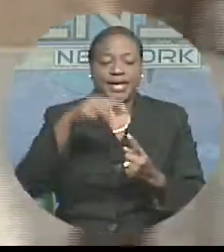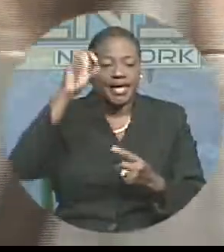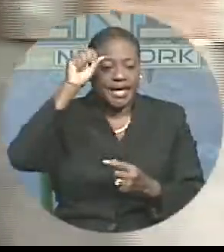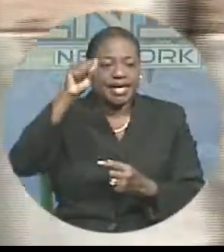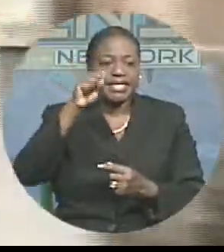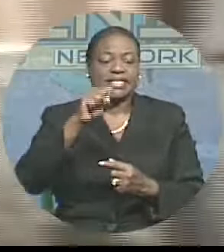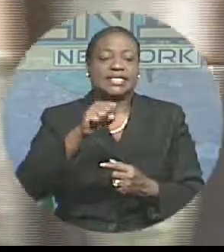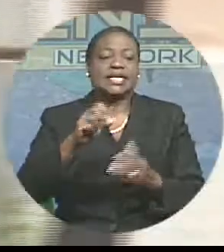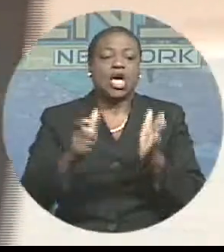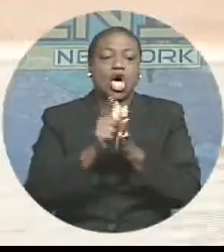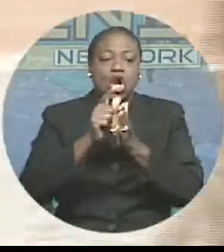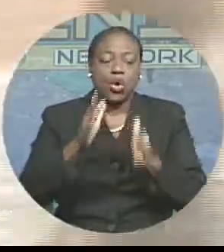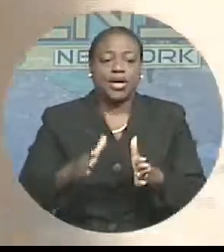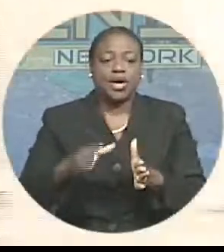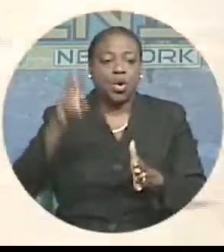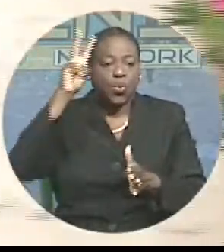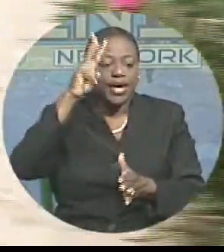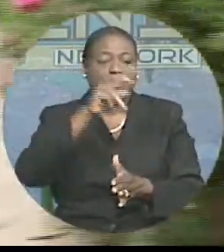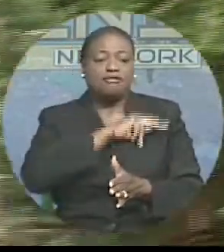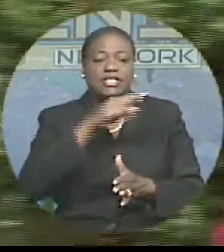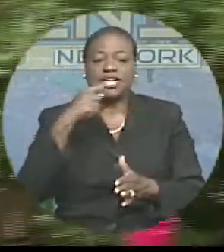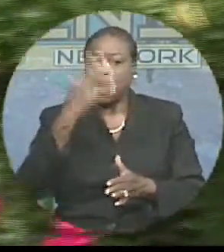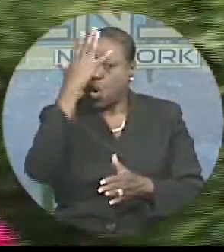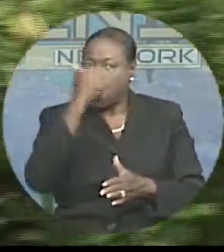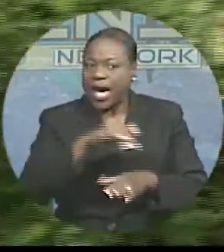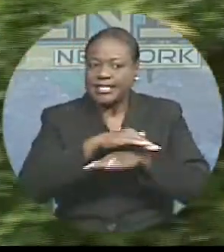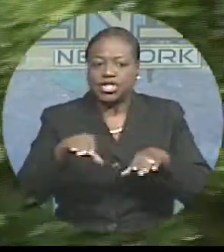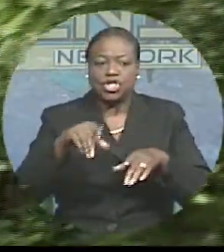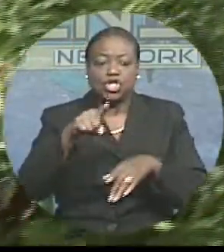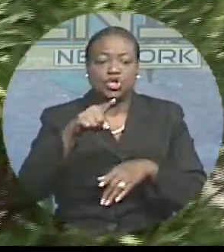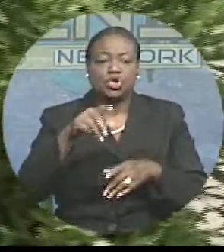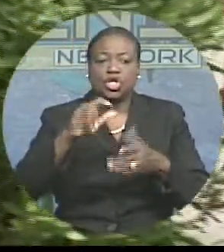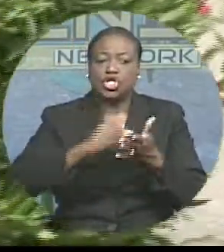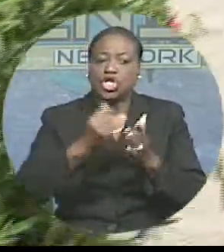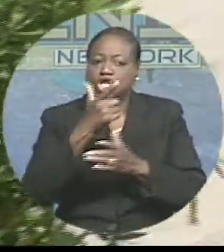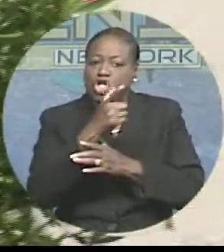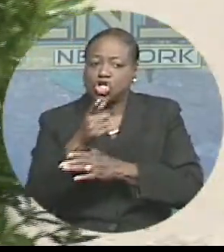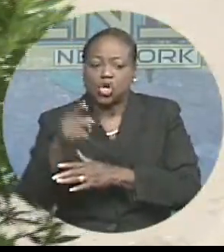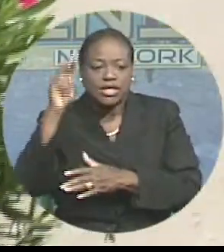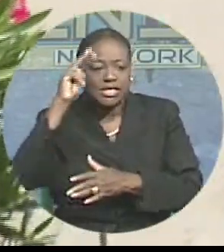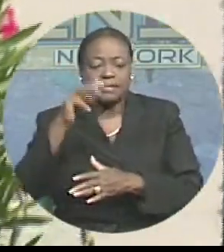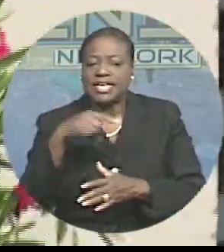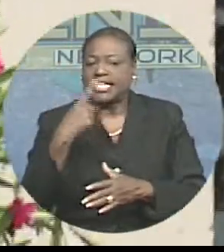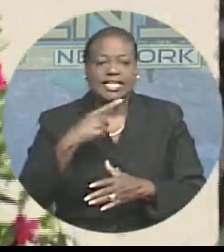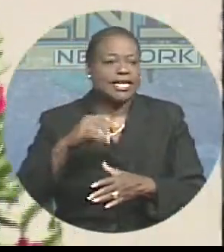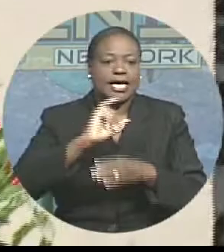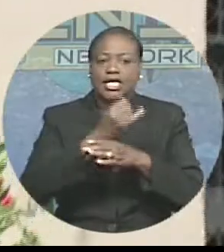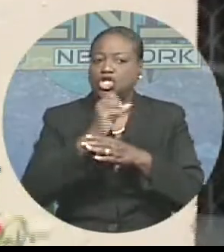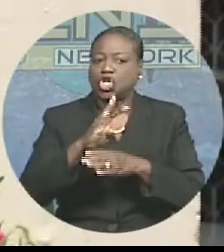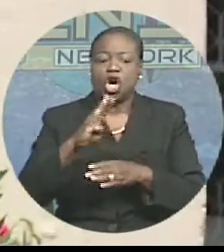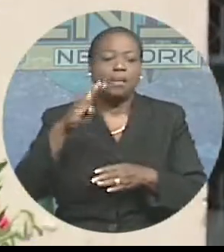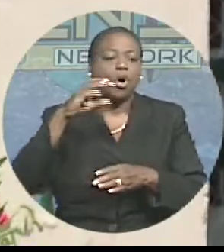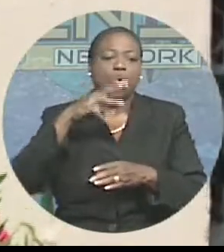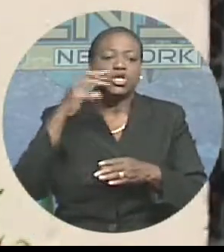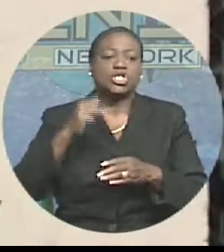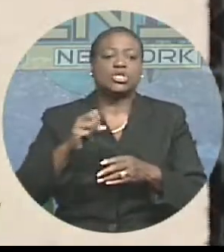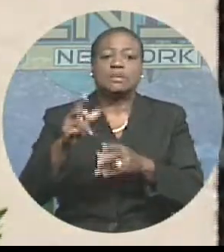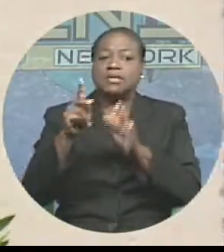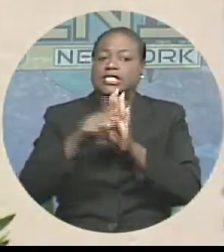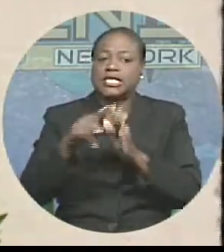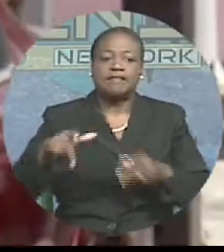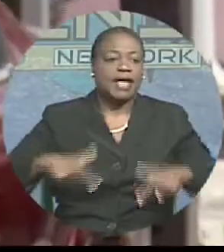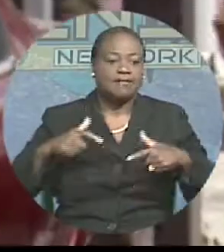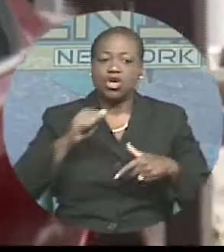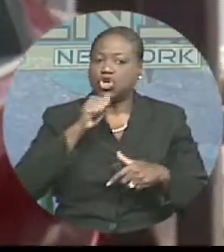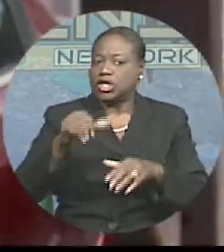questioned why he had not just shot Jamie Smith, as he had a handgun at the time, Roach said his job was to preserve life, not to take